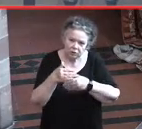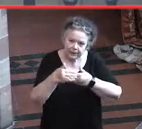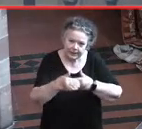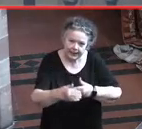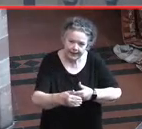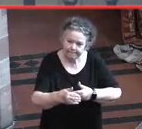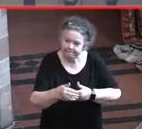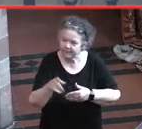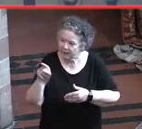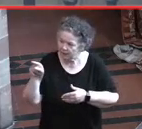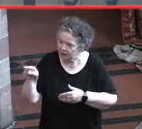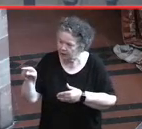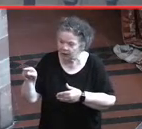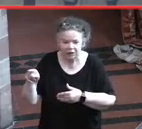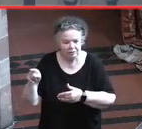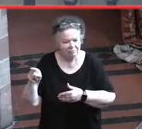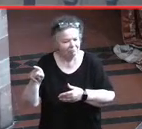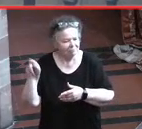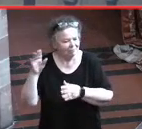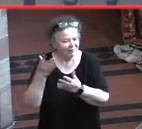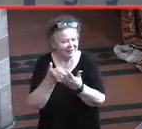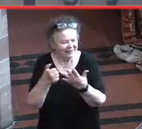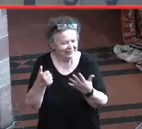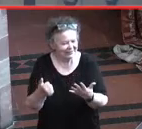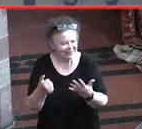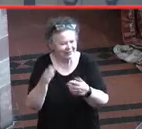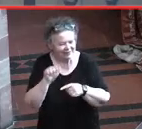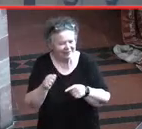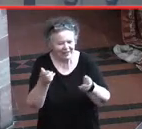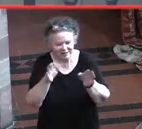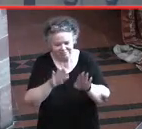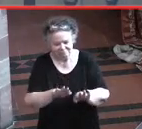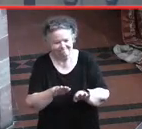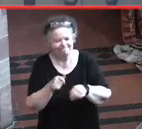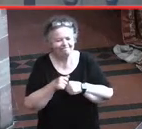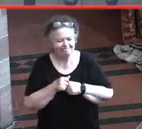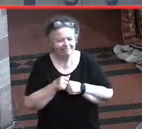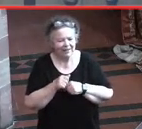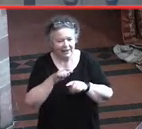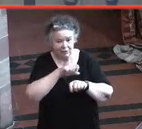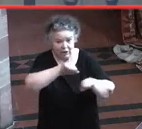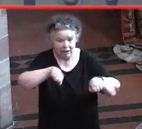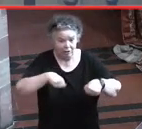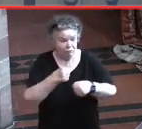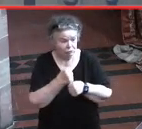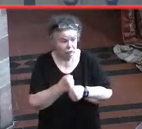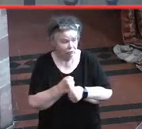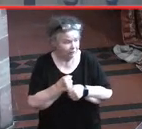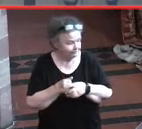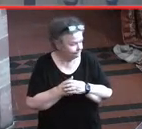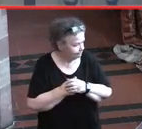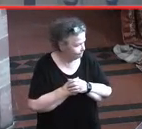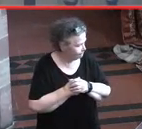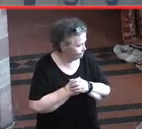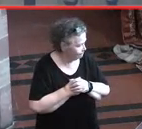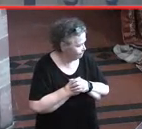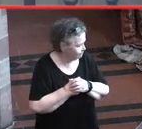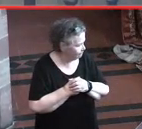the lives of our ordinands and of our church.